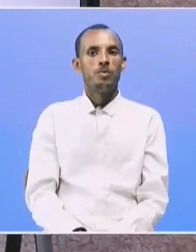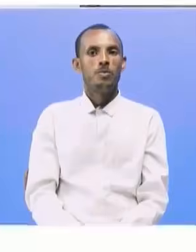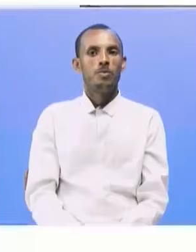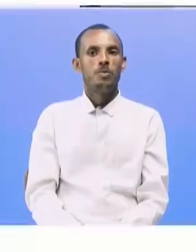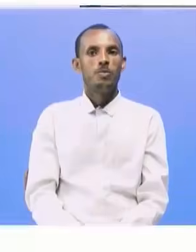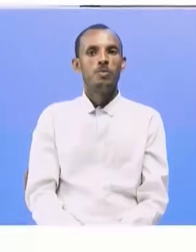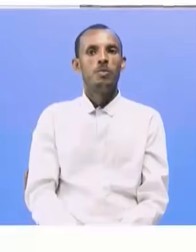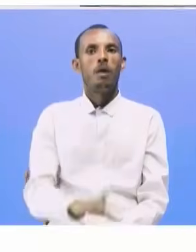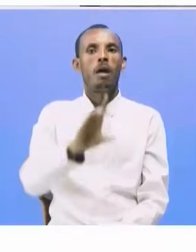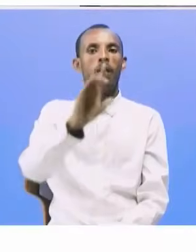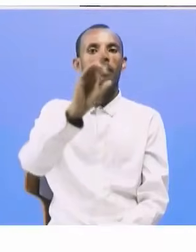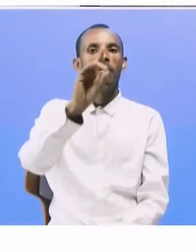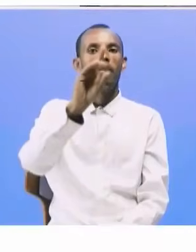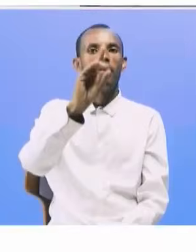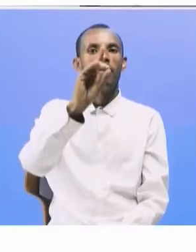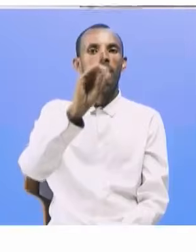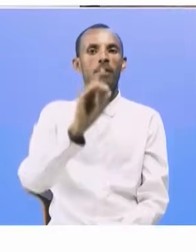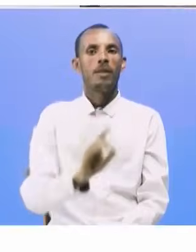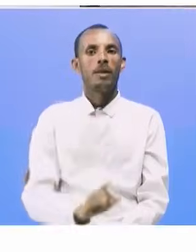Okay, D.